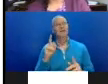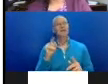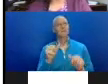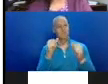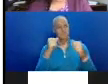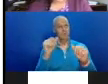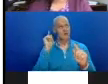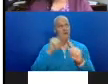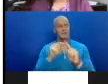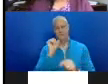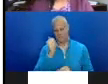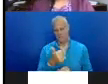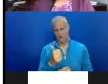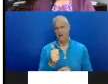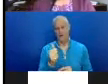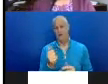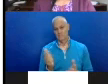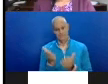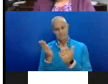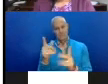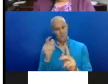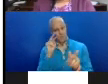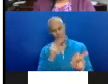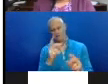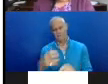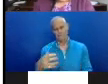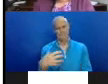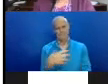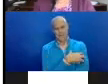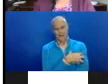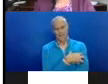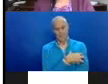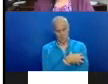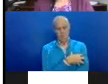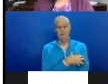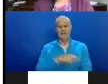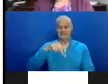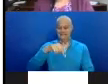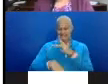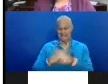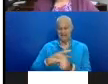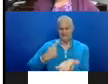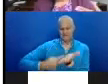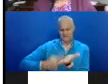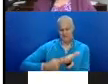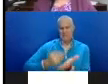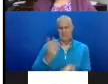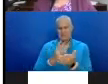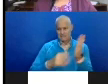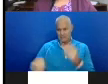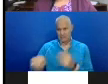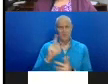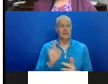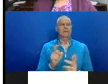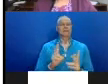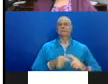suggest watching it. It's very powerful. Because of the nature of this discussion, some of you may need some time to